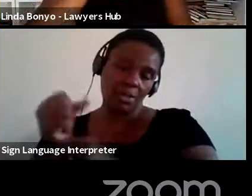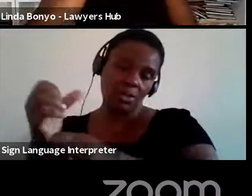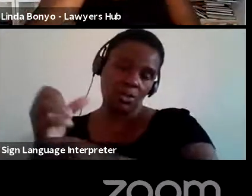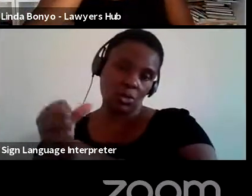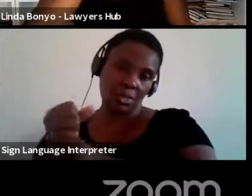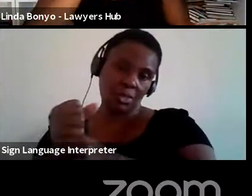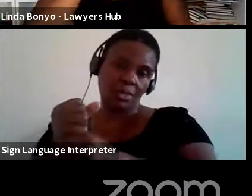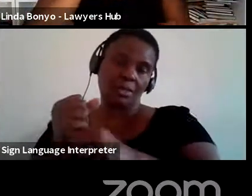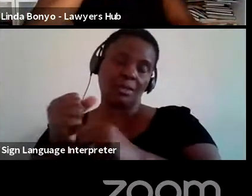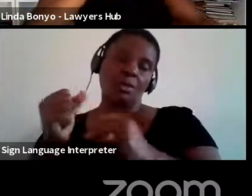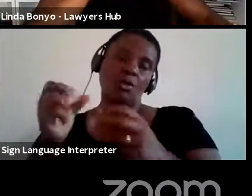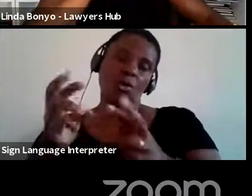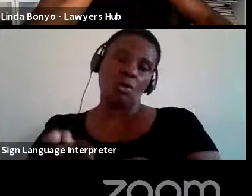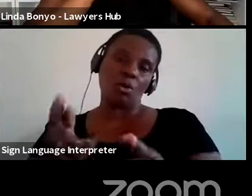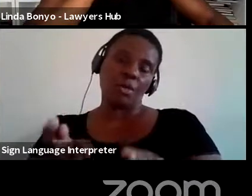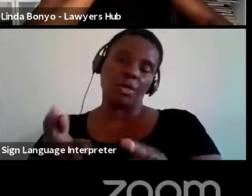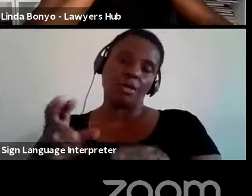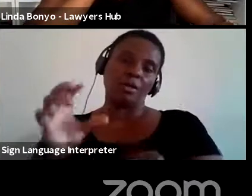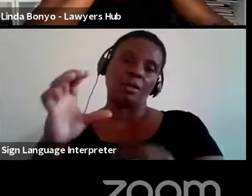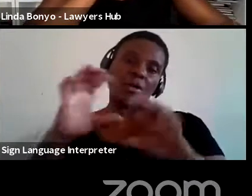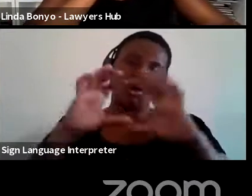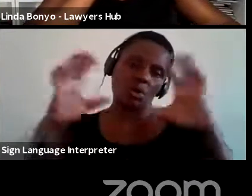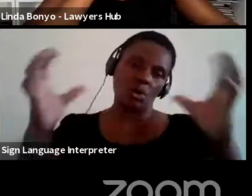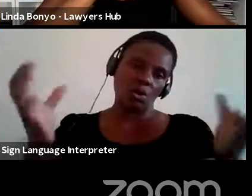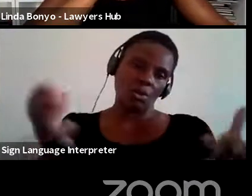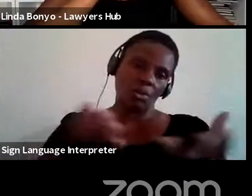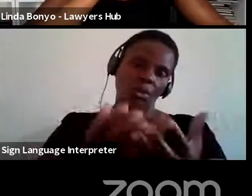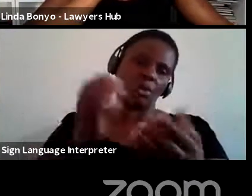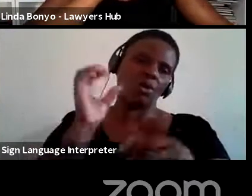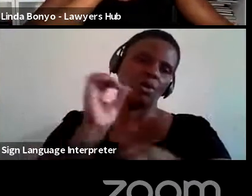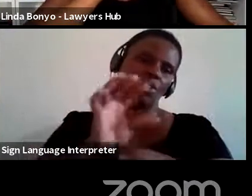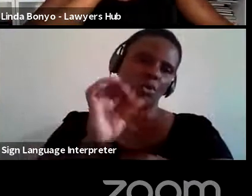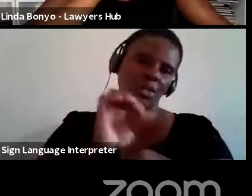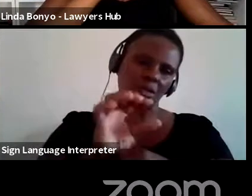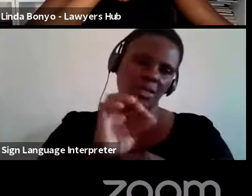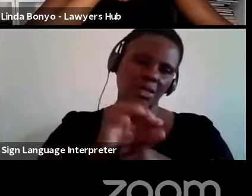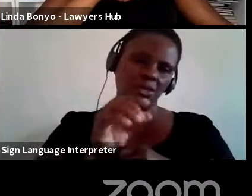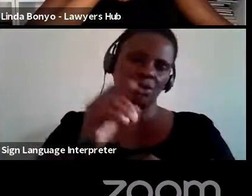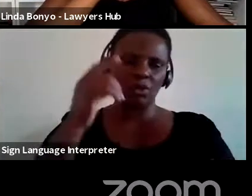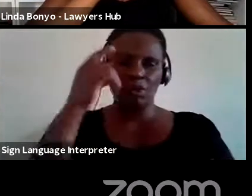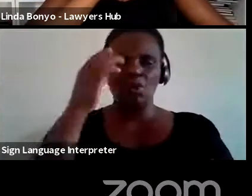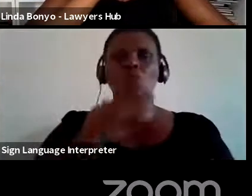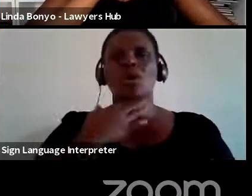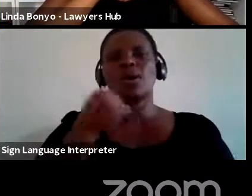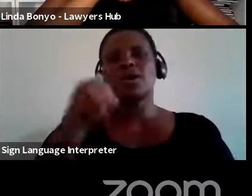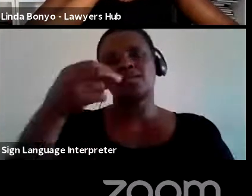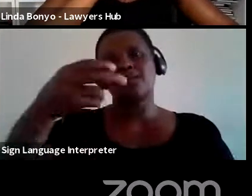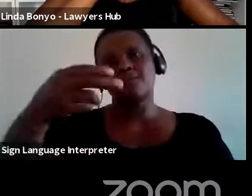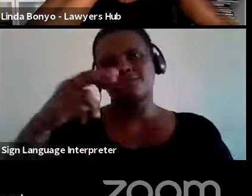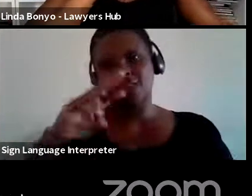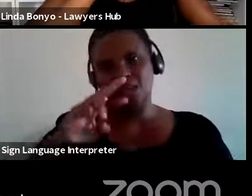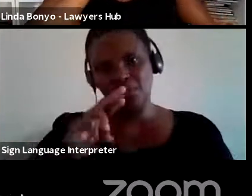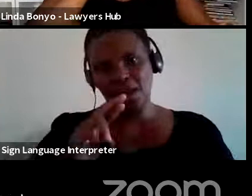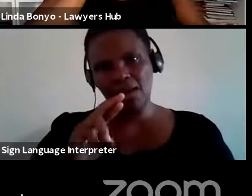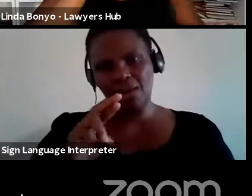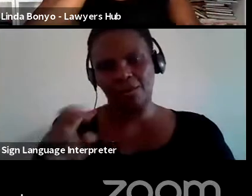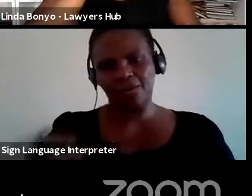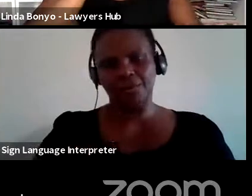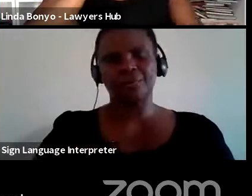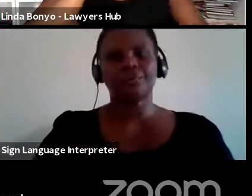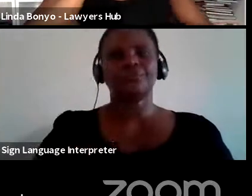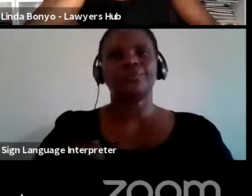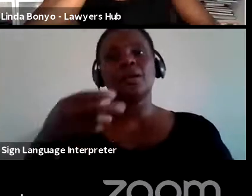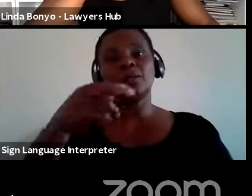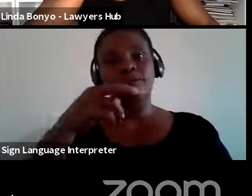global consultation to get feedback about the pertinence and applicability of the Santa Clara principles throughout the world,